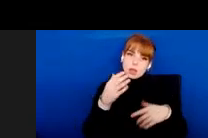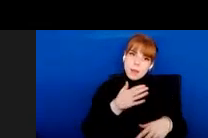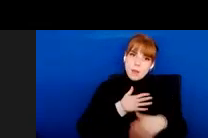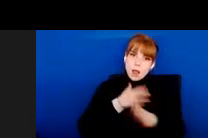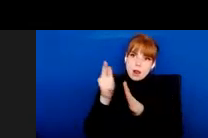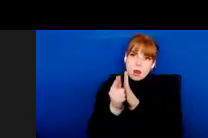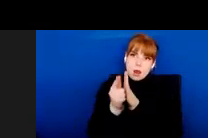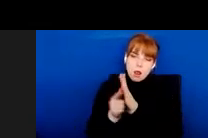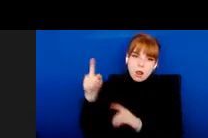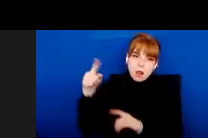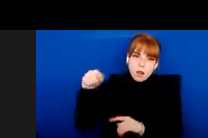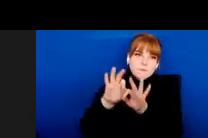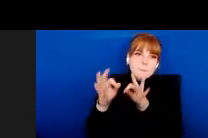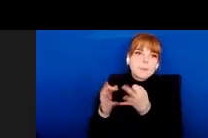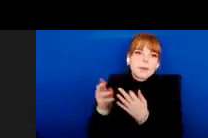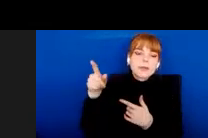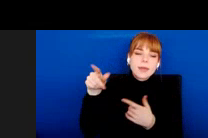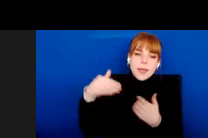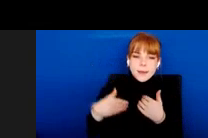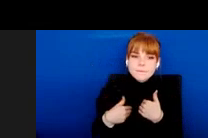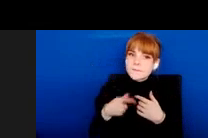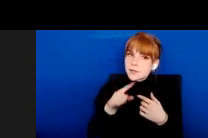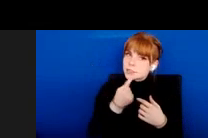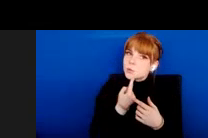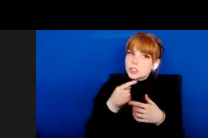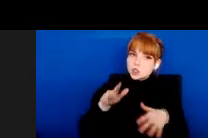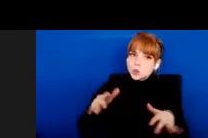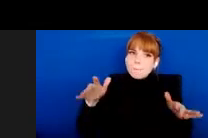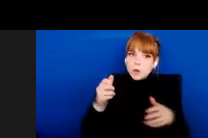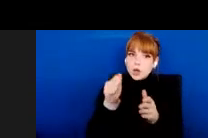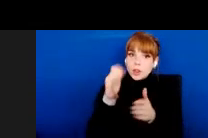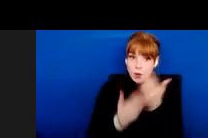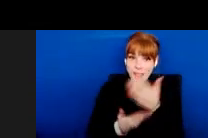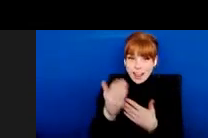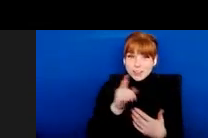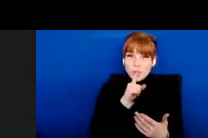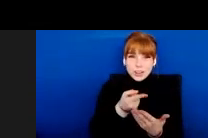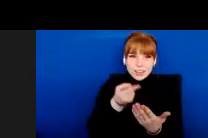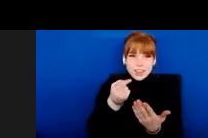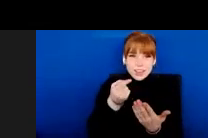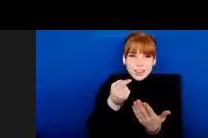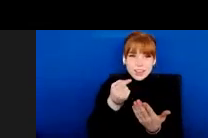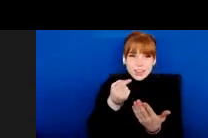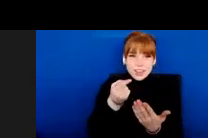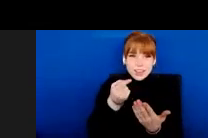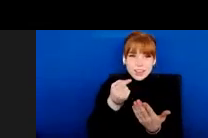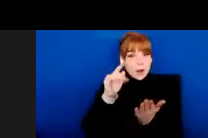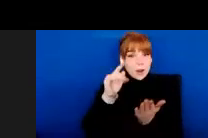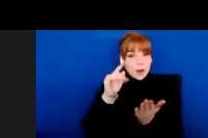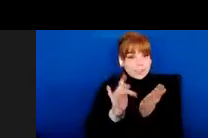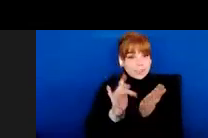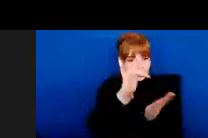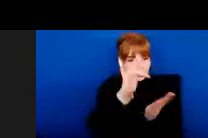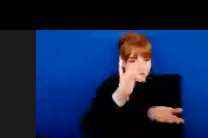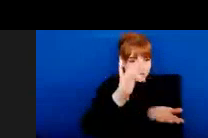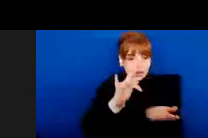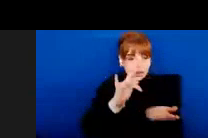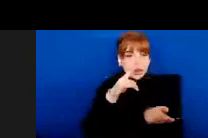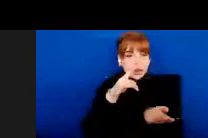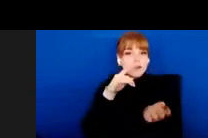hands, and will often it's easier on a touch screen to just sort of push down and kind of move to the place you want to be and then lift